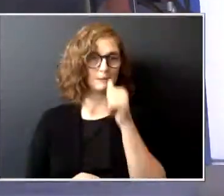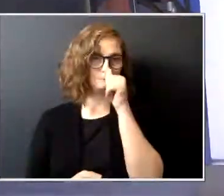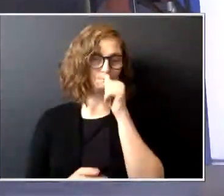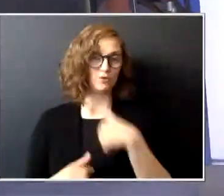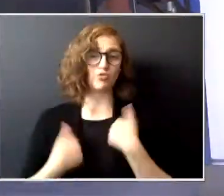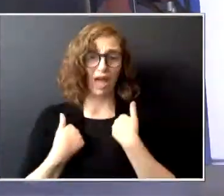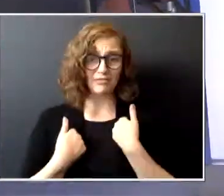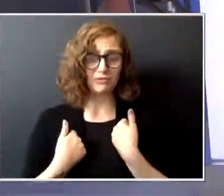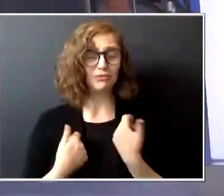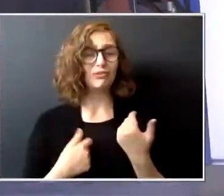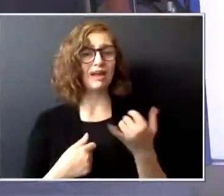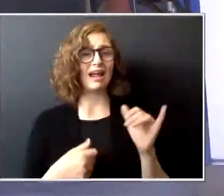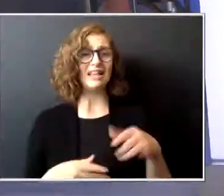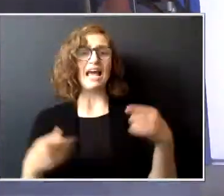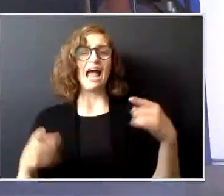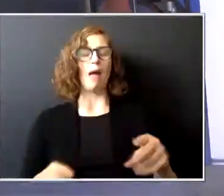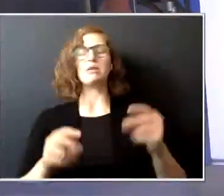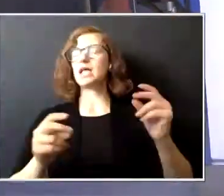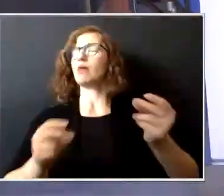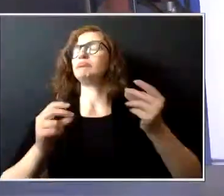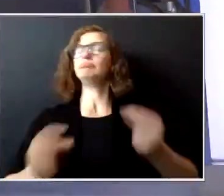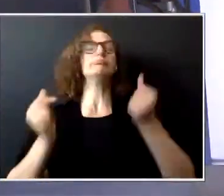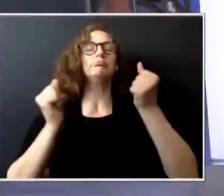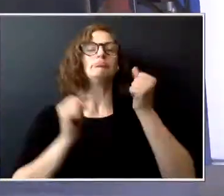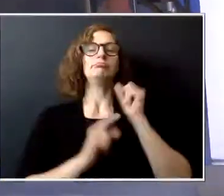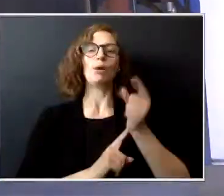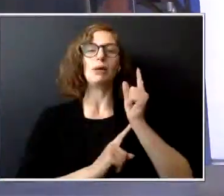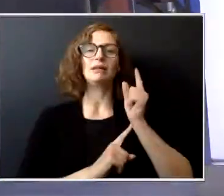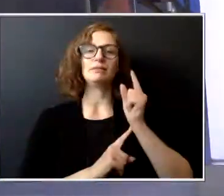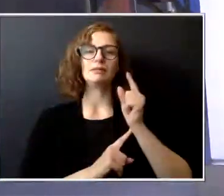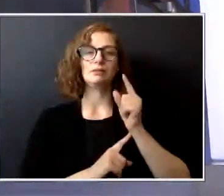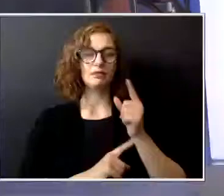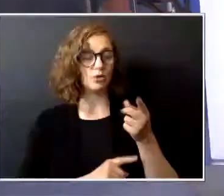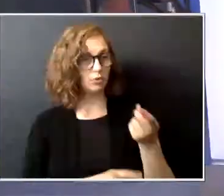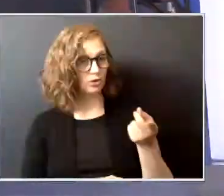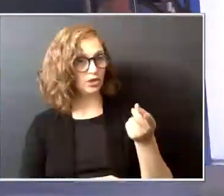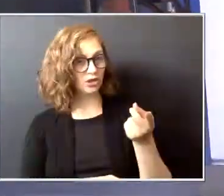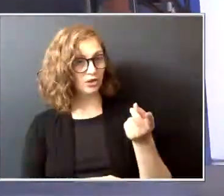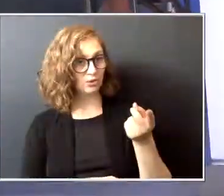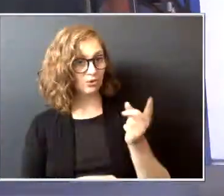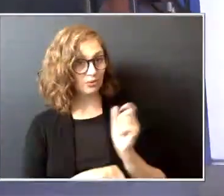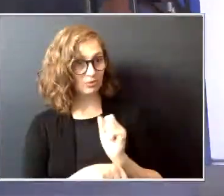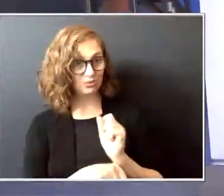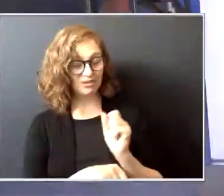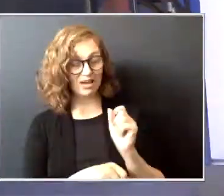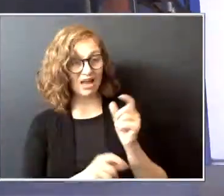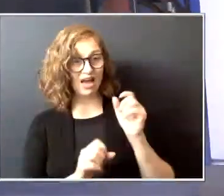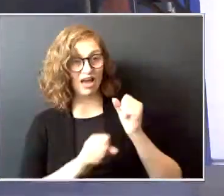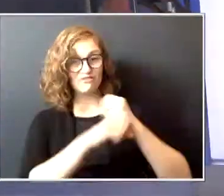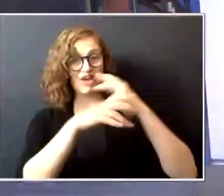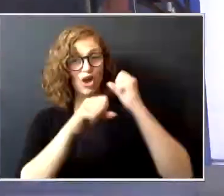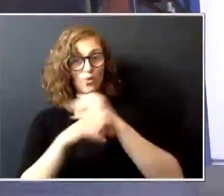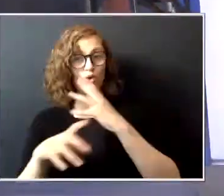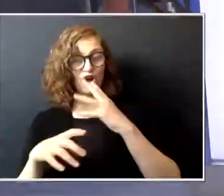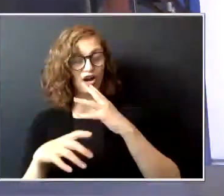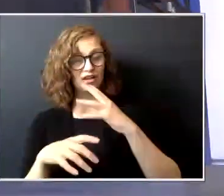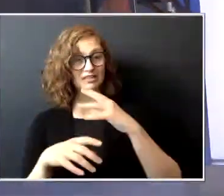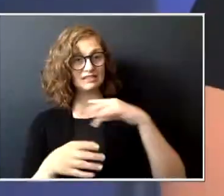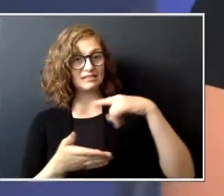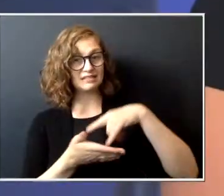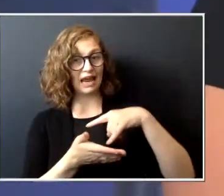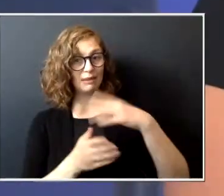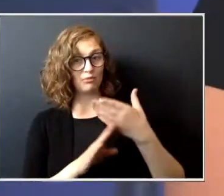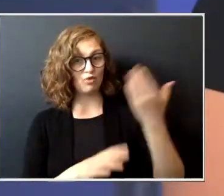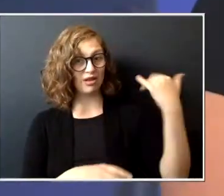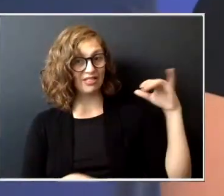As I'm taking, were you a fireworks fan before this? I wasn't. And I bet that didn't change after the injury. No, now